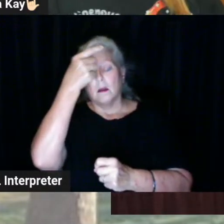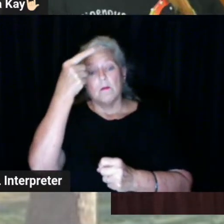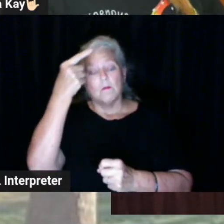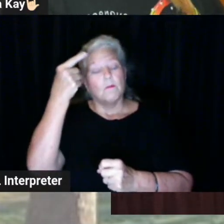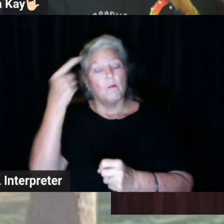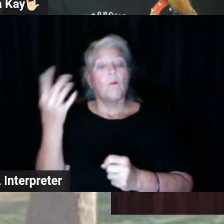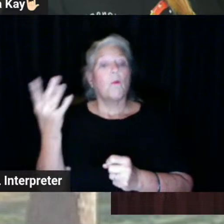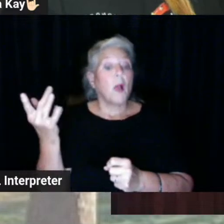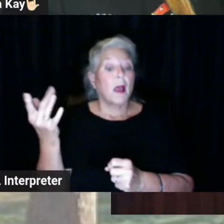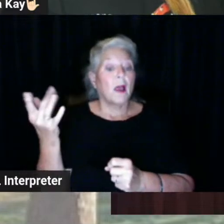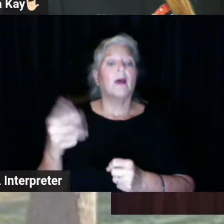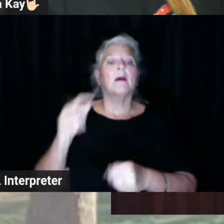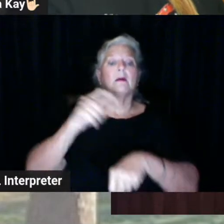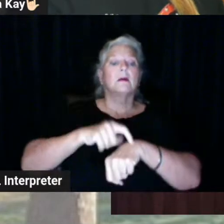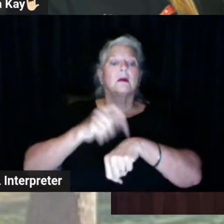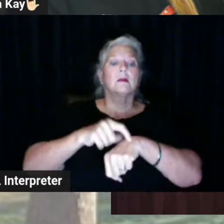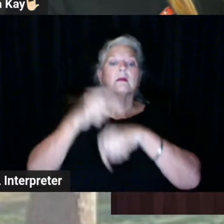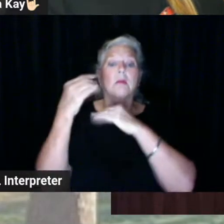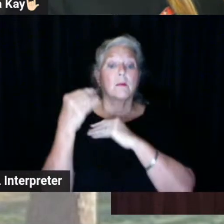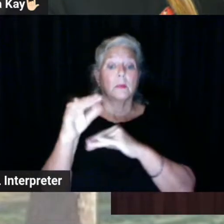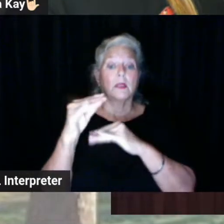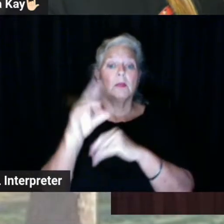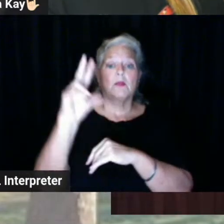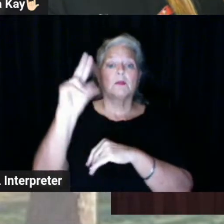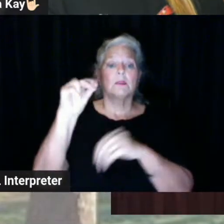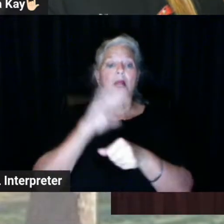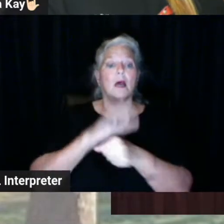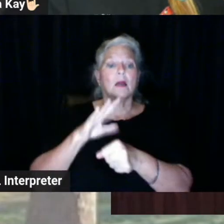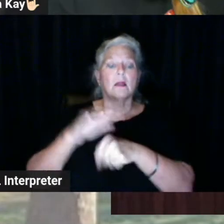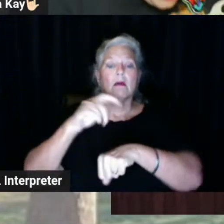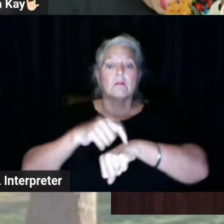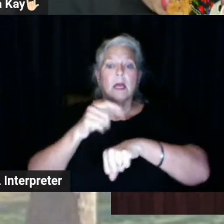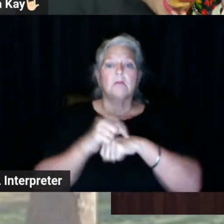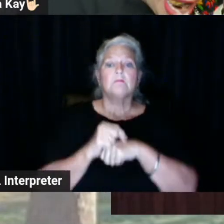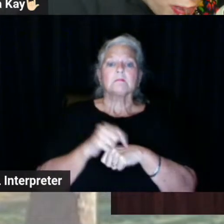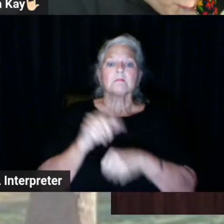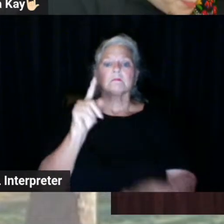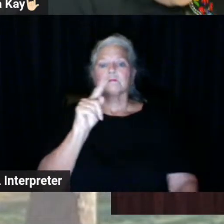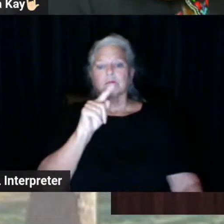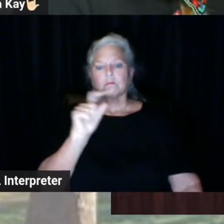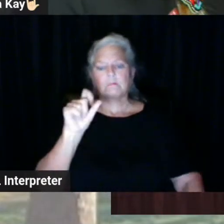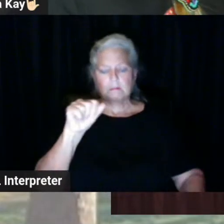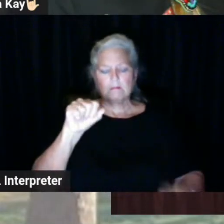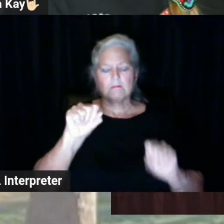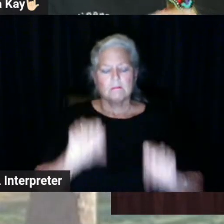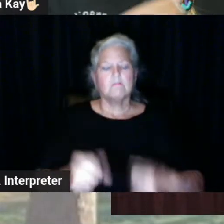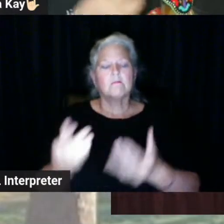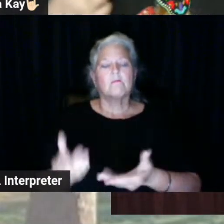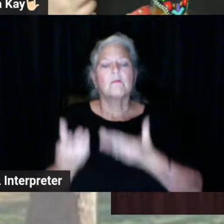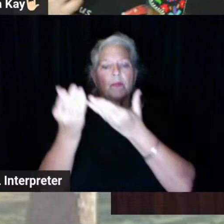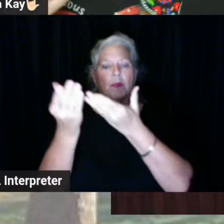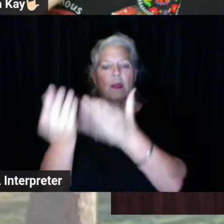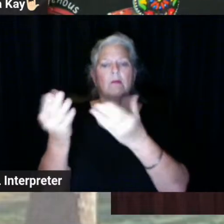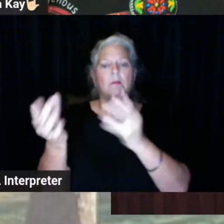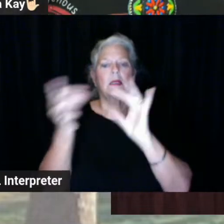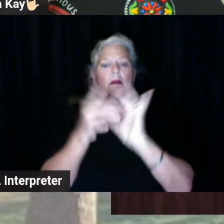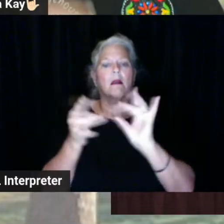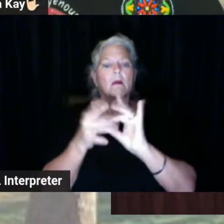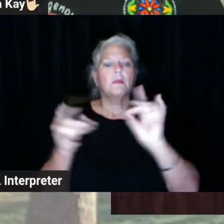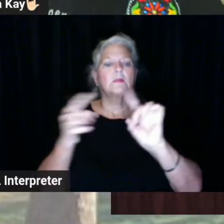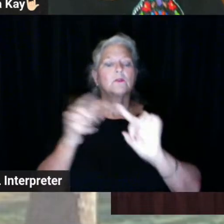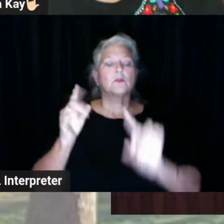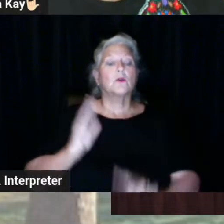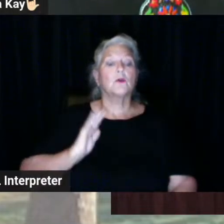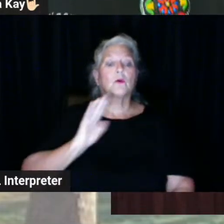writing for the board's review and consideration. The select board will also announce the next open office hours at our